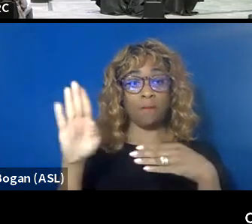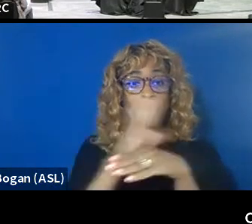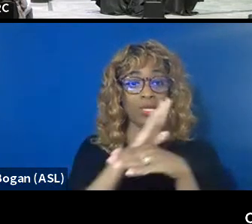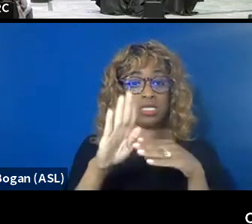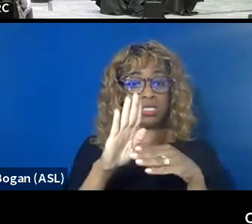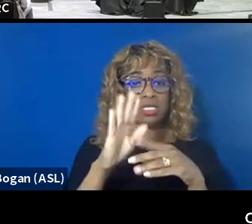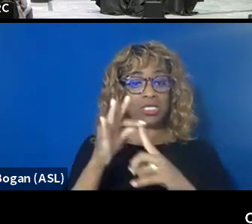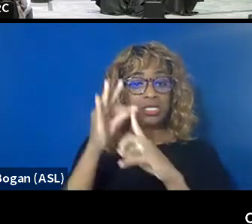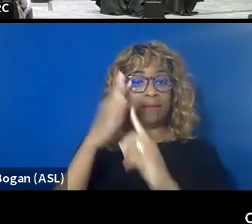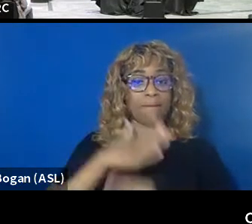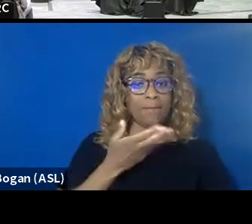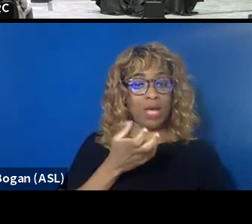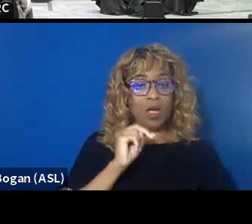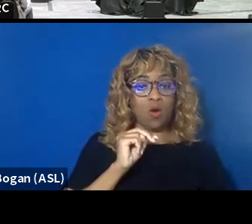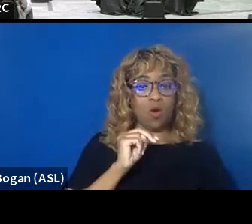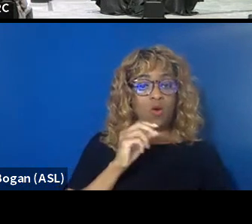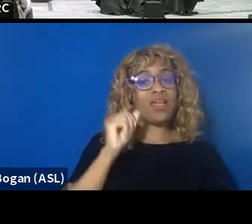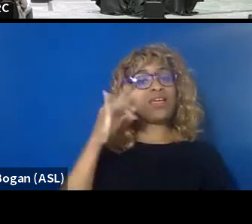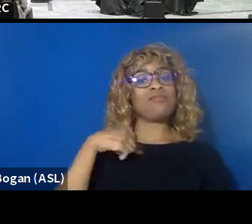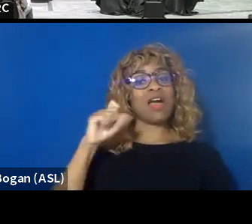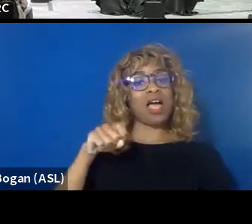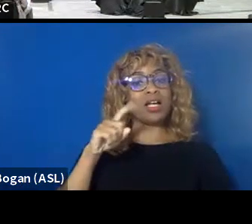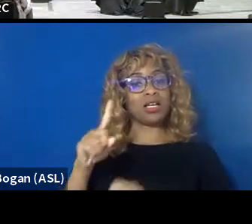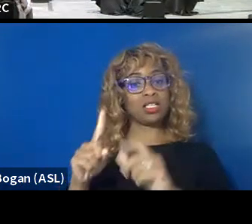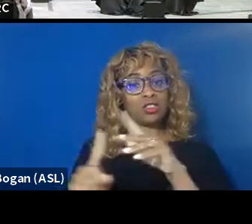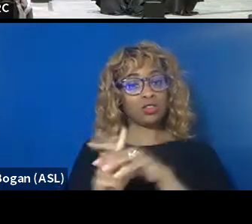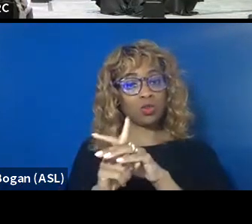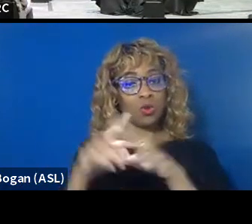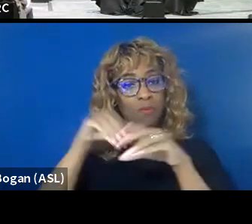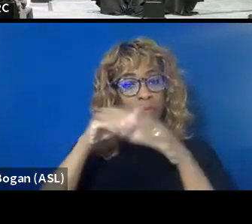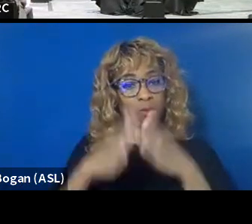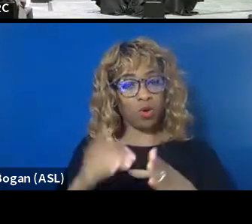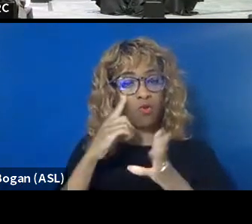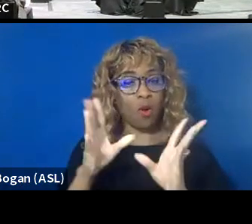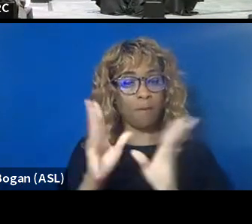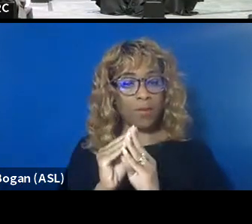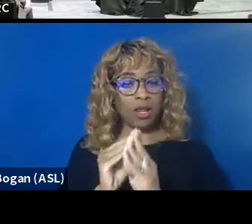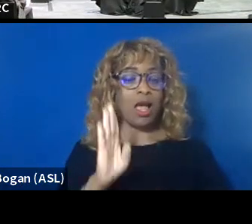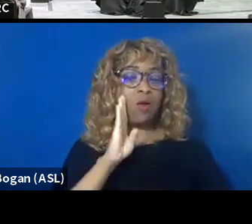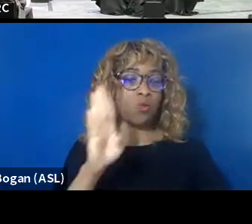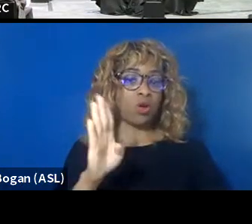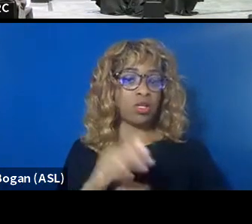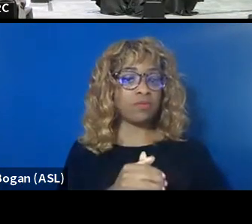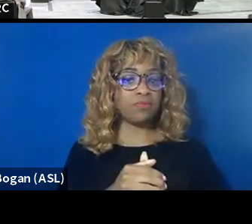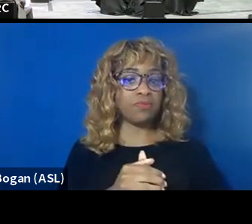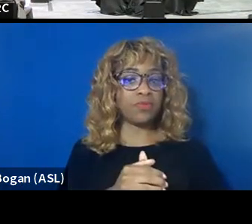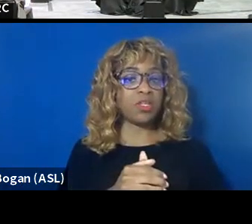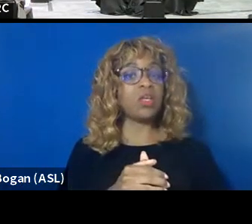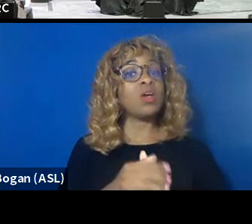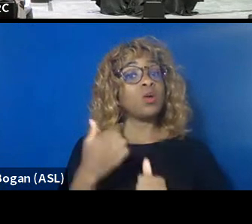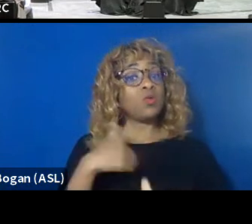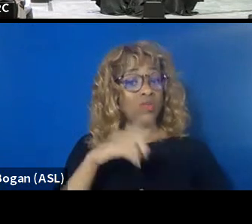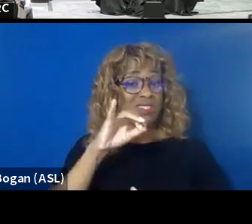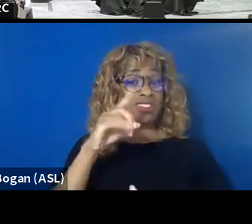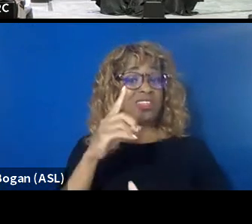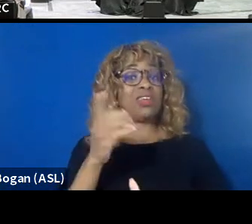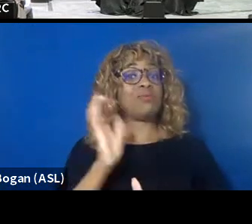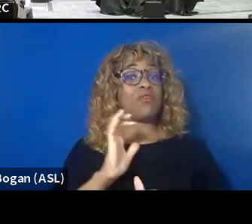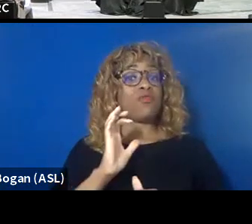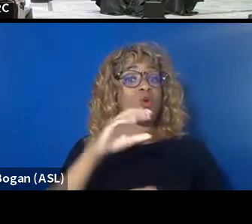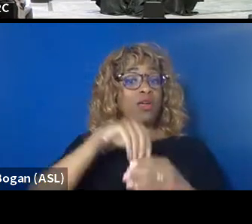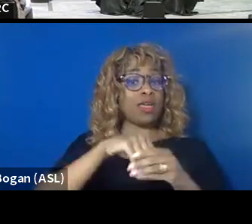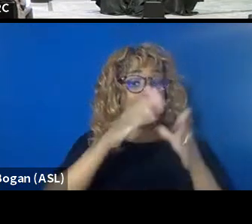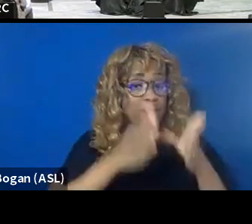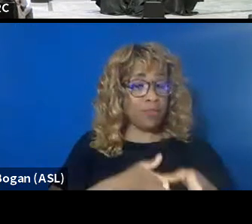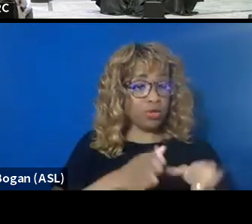mine. If I could be there, I would be there, as we have had an in-person meeting where I was